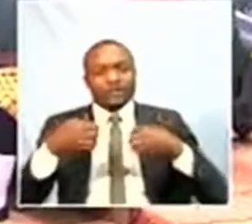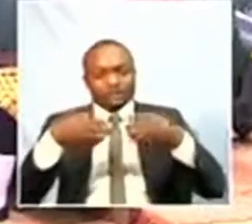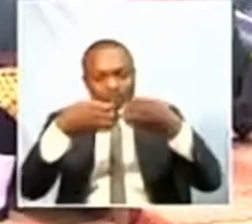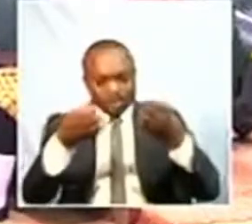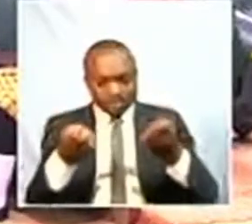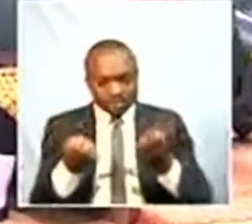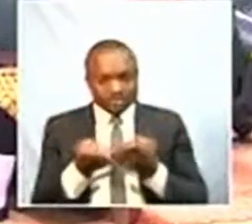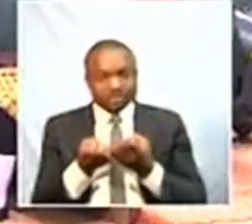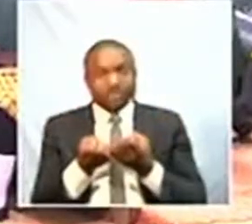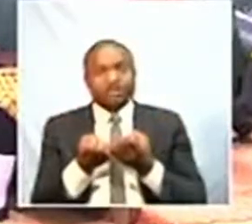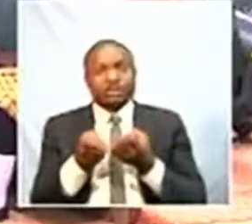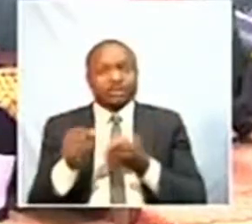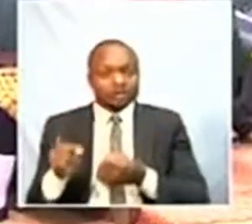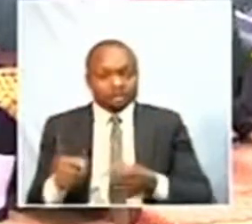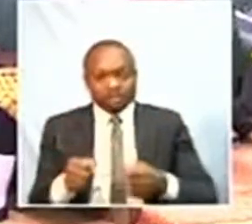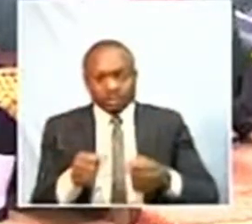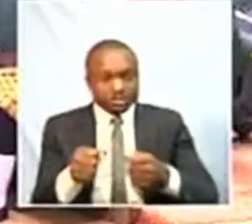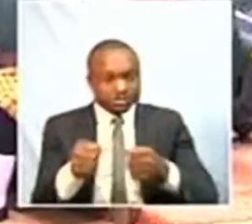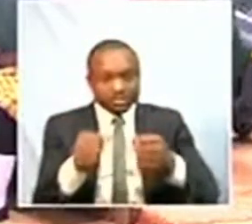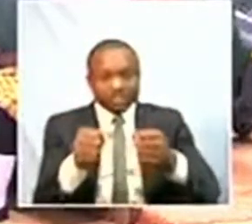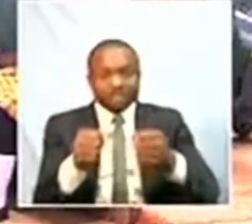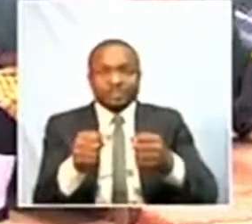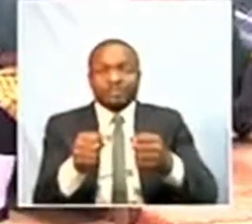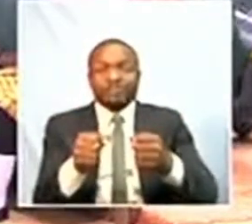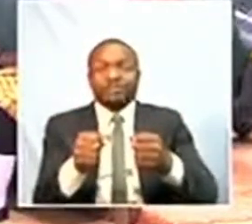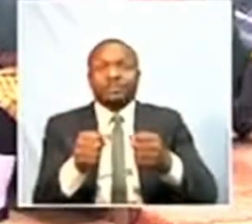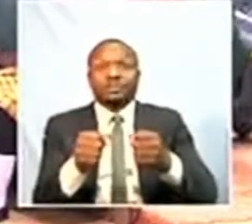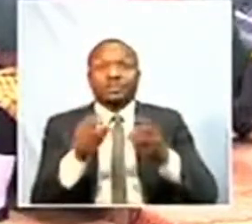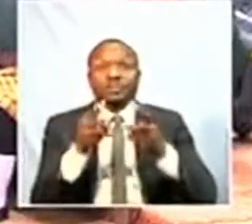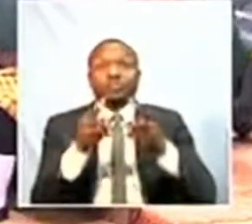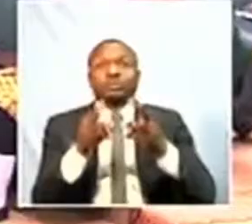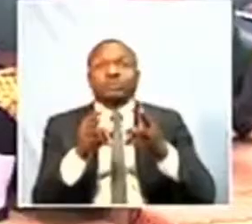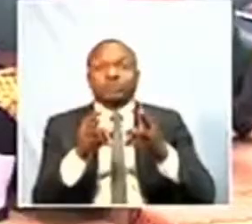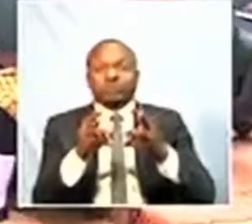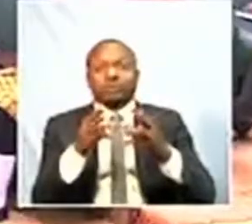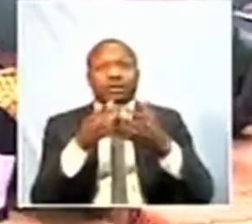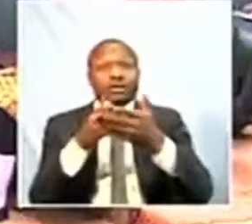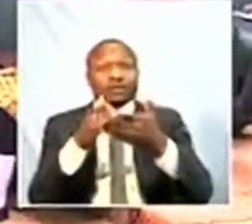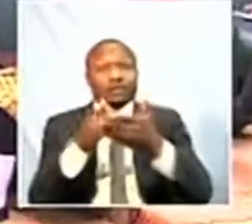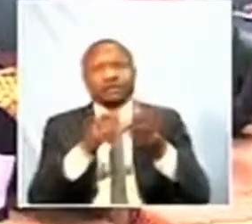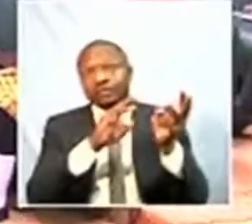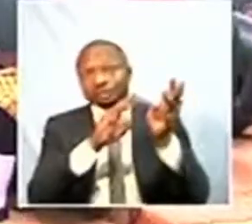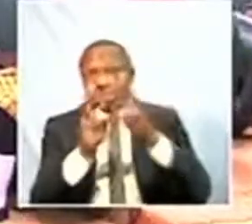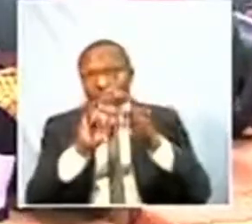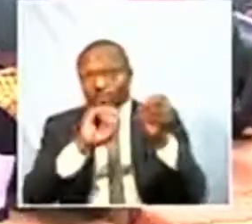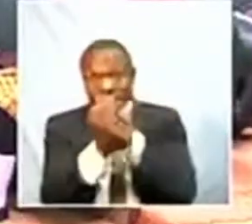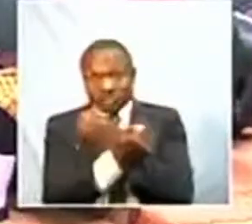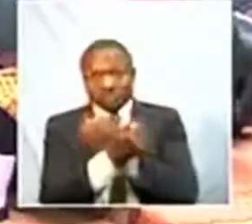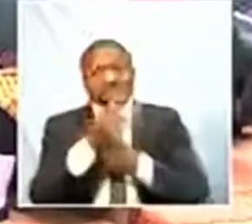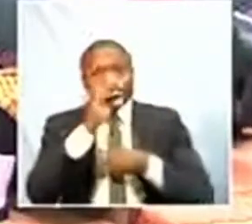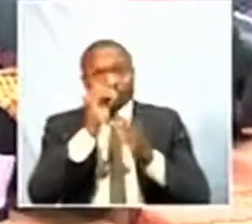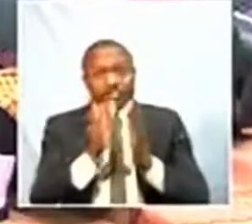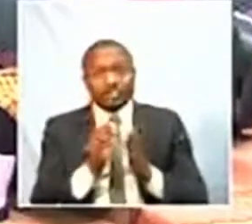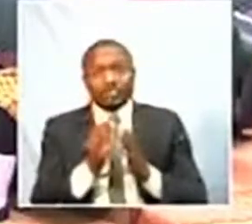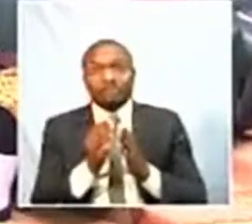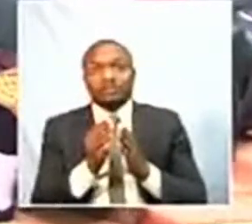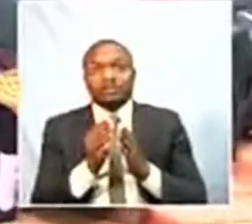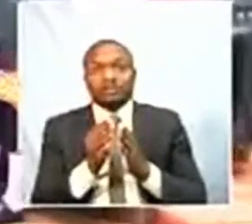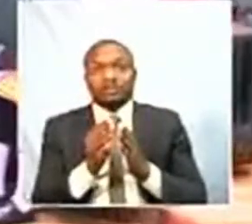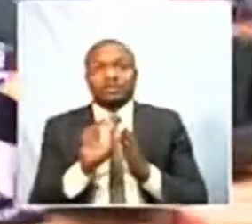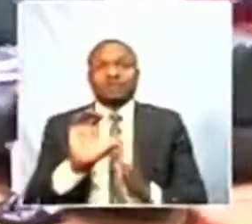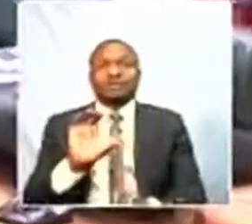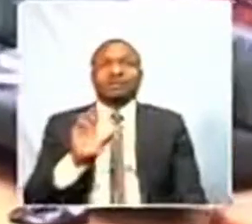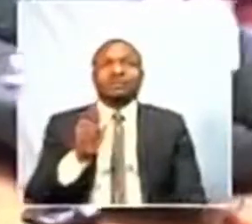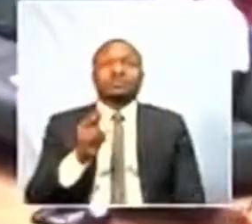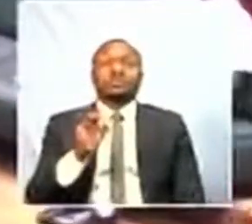a strategic measure against climate change. And we had the Speaker, Madam Chishimba Mwanga, representing